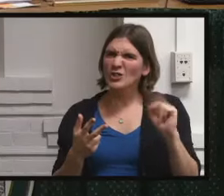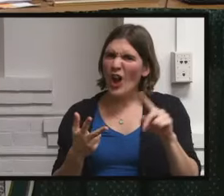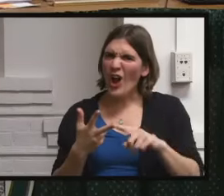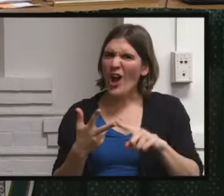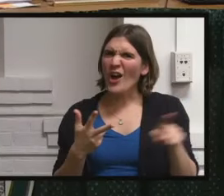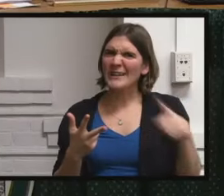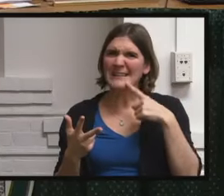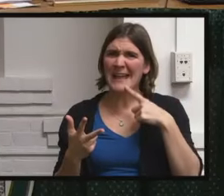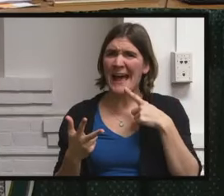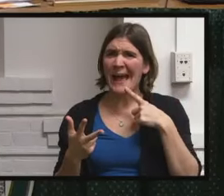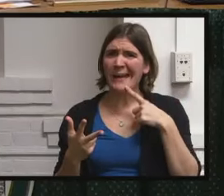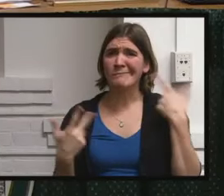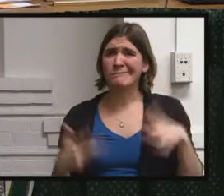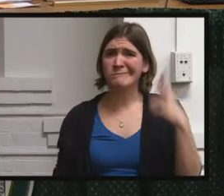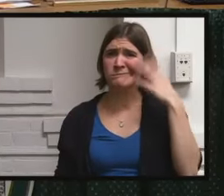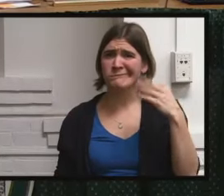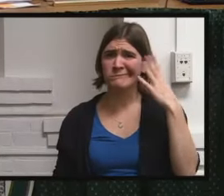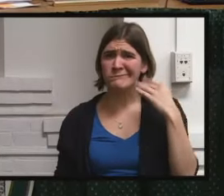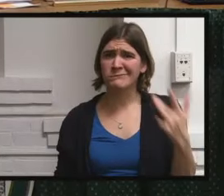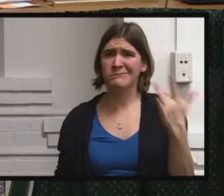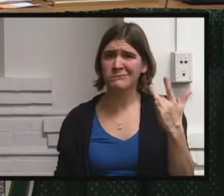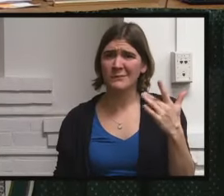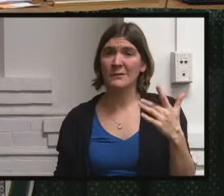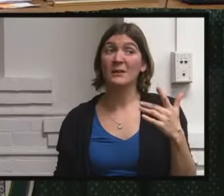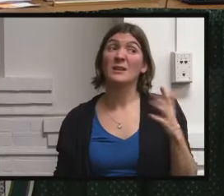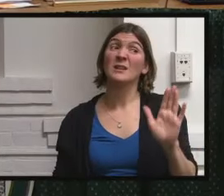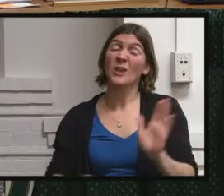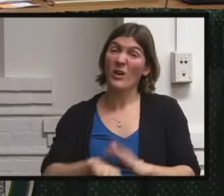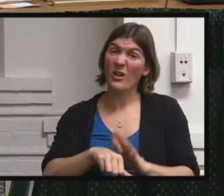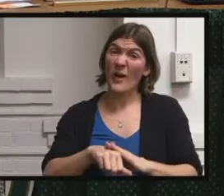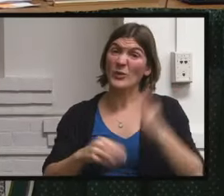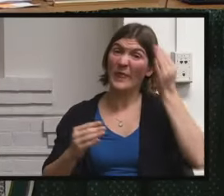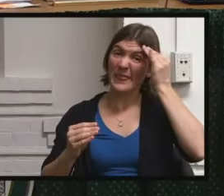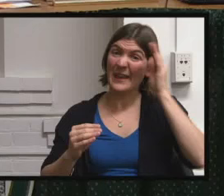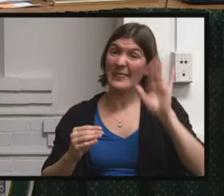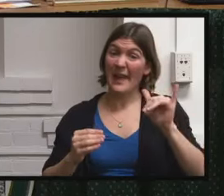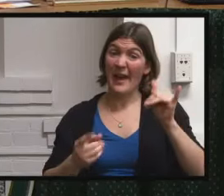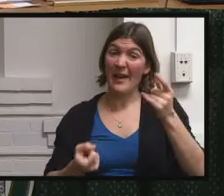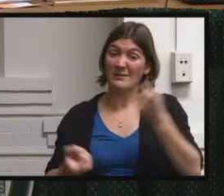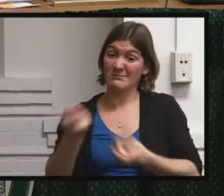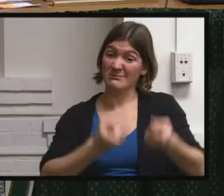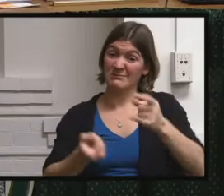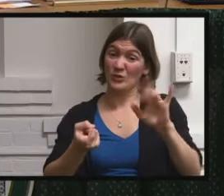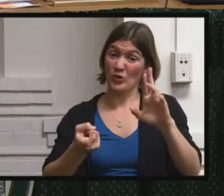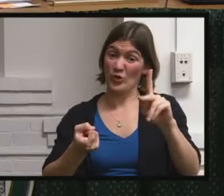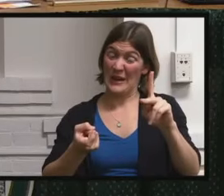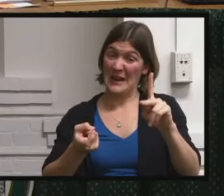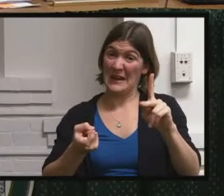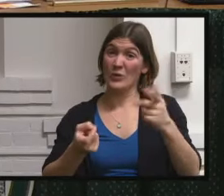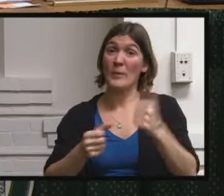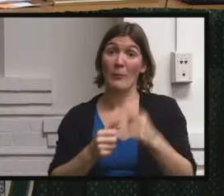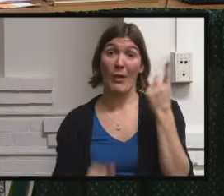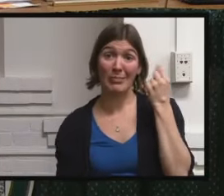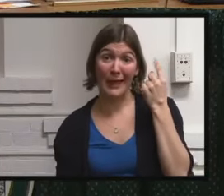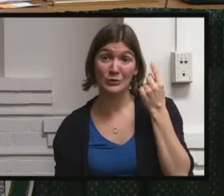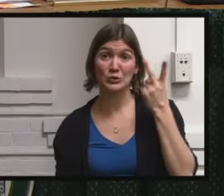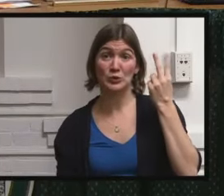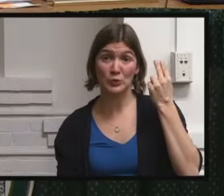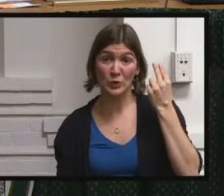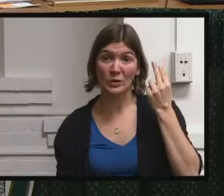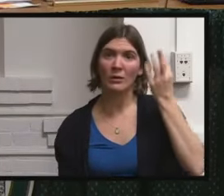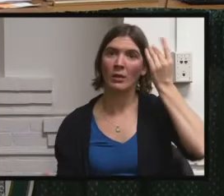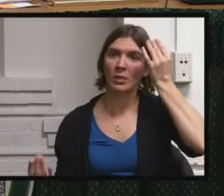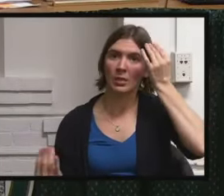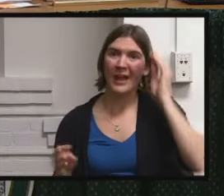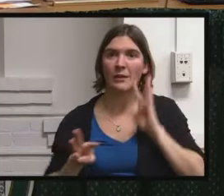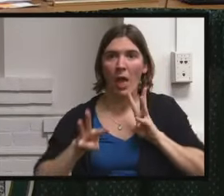there may be issues globally with how the skating rink operates. We went through some of that last year or the year before